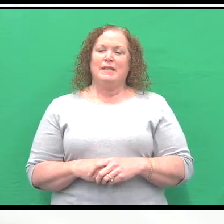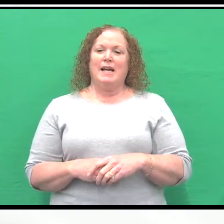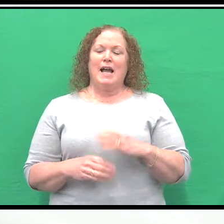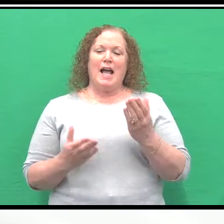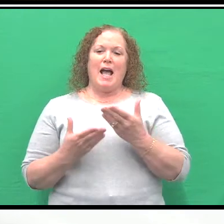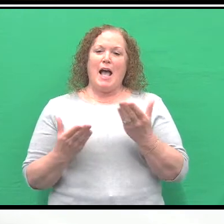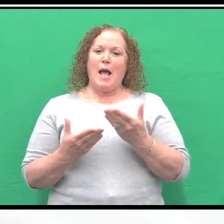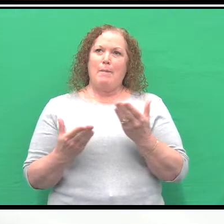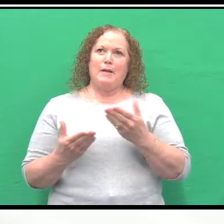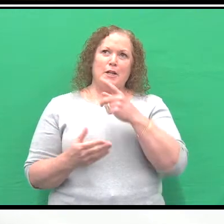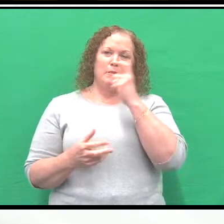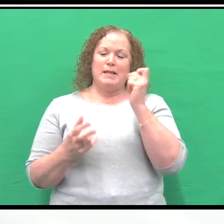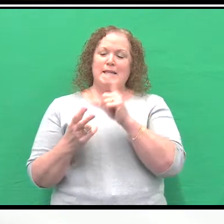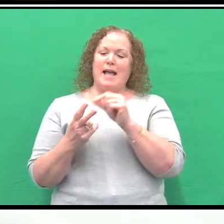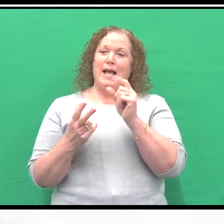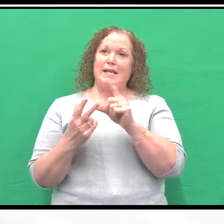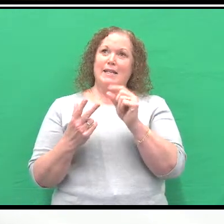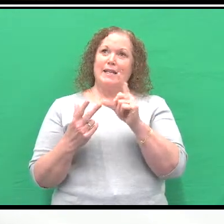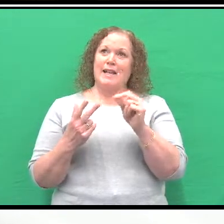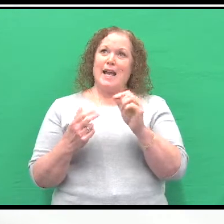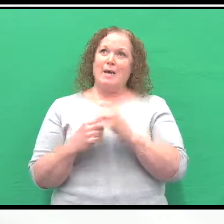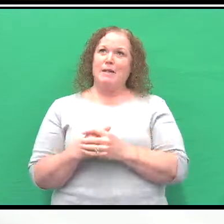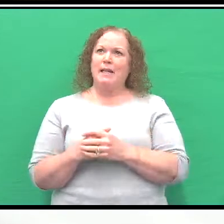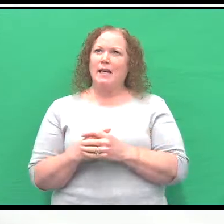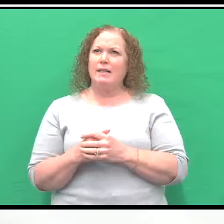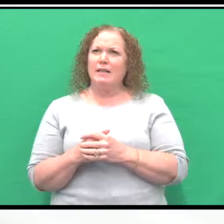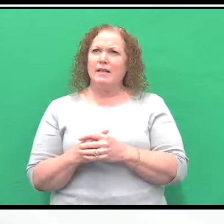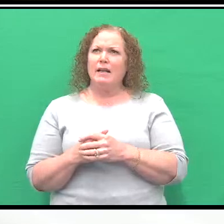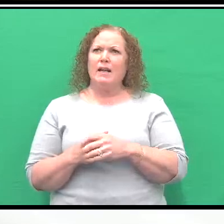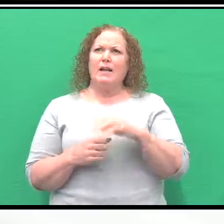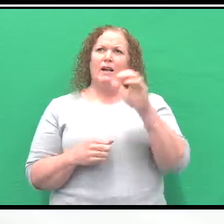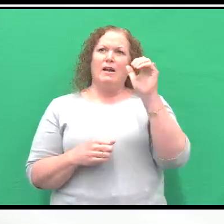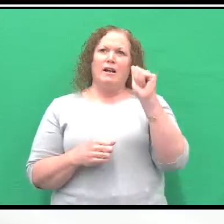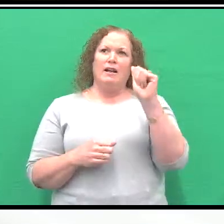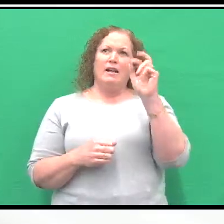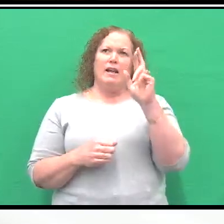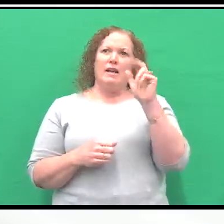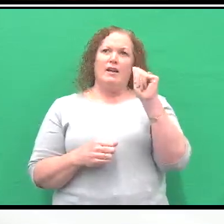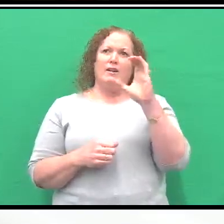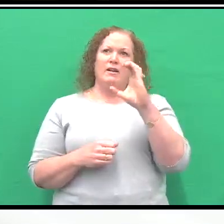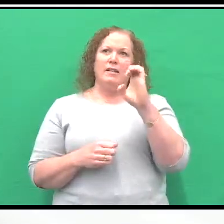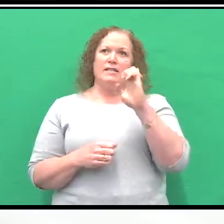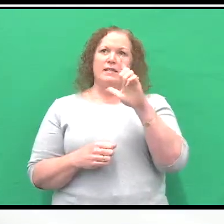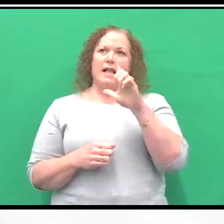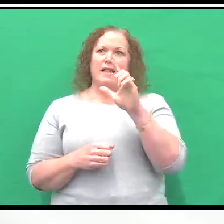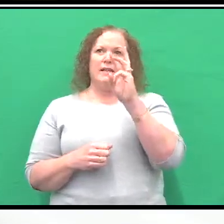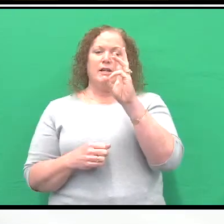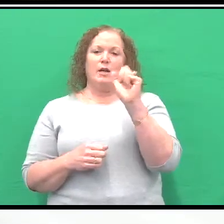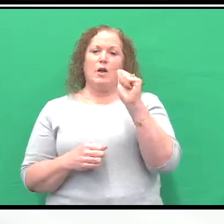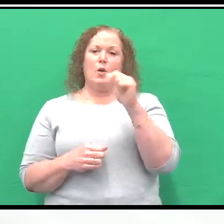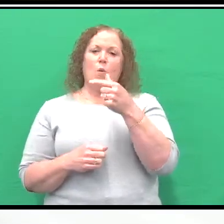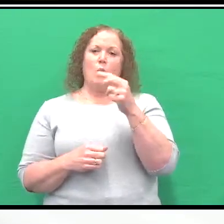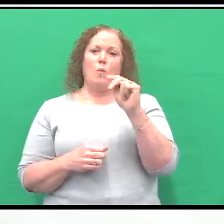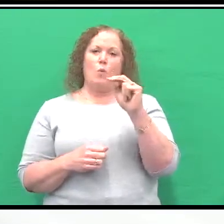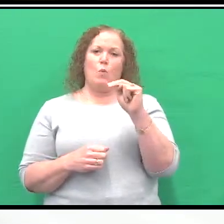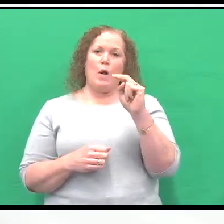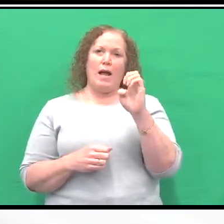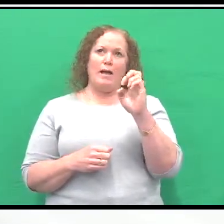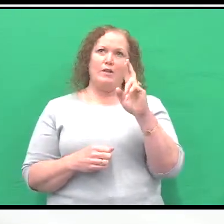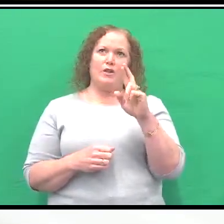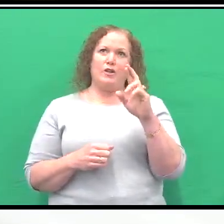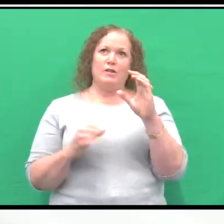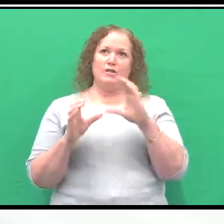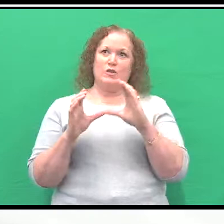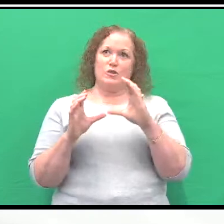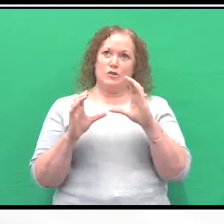because I have nominated Araceli Wagner, our second grade teacher, as our certificated employee of the